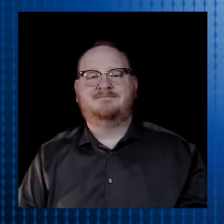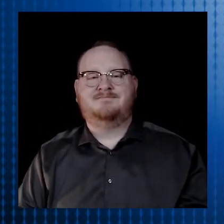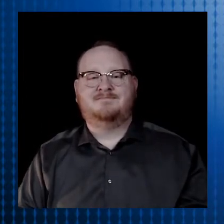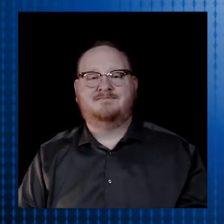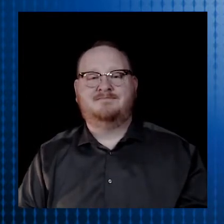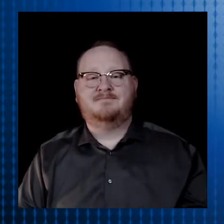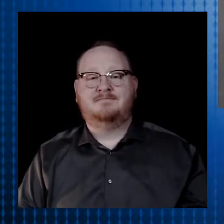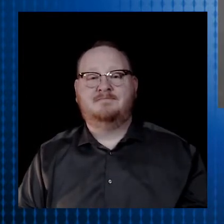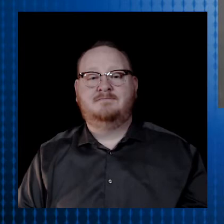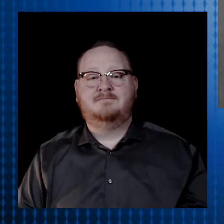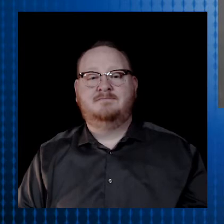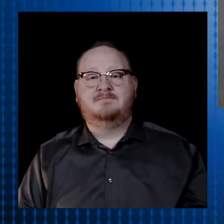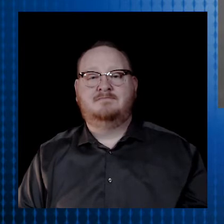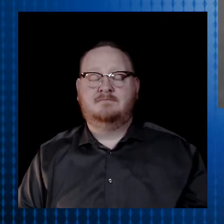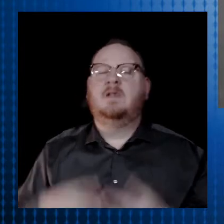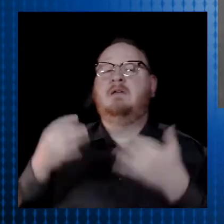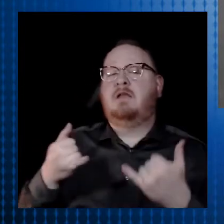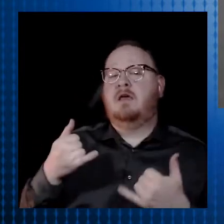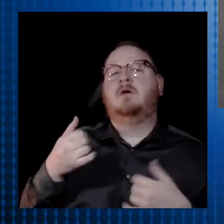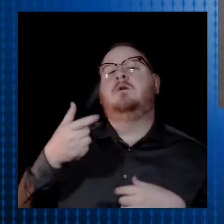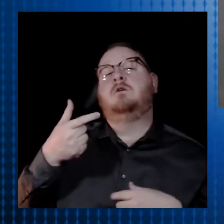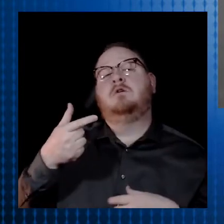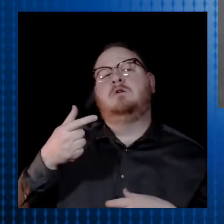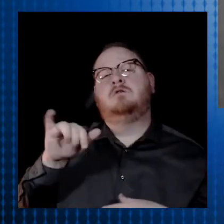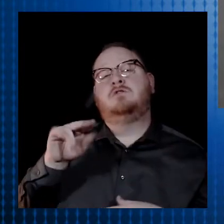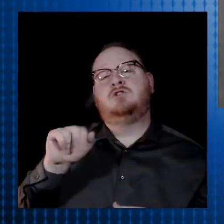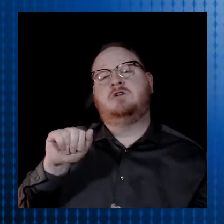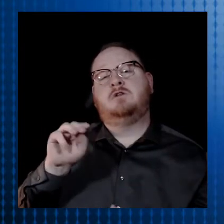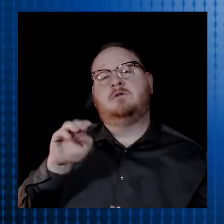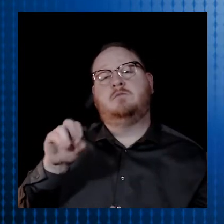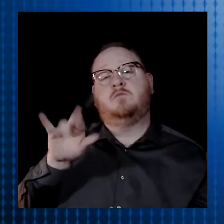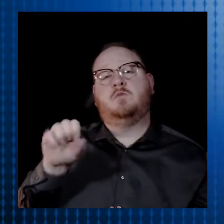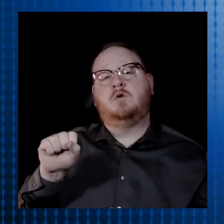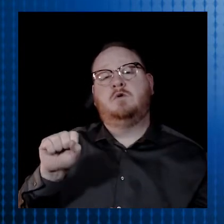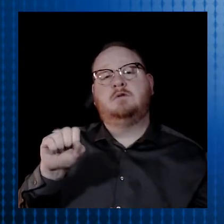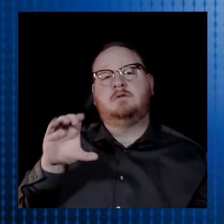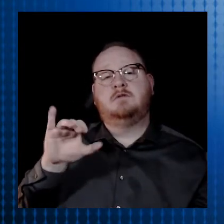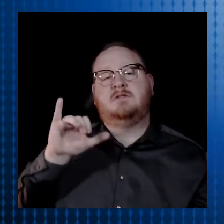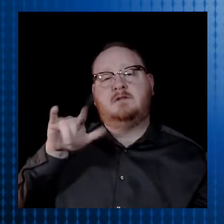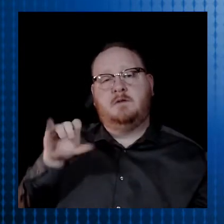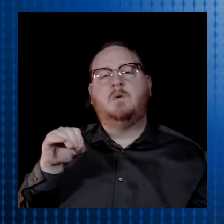And we will have Gina Morris Sisilo make a few comments on behalf of the team.